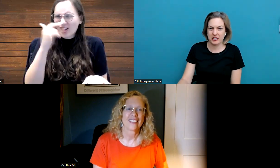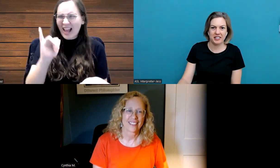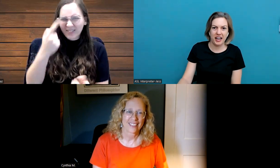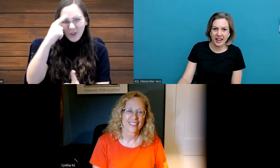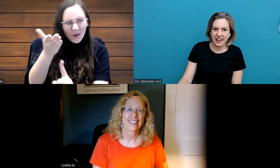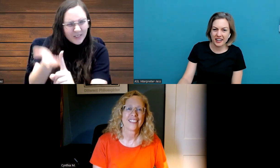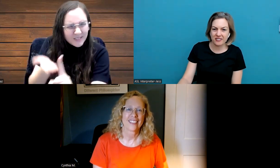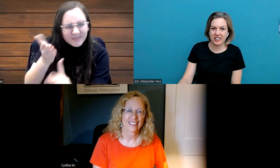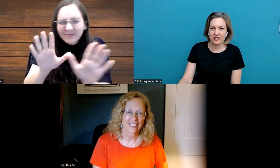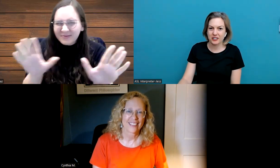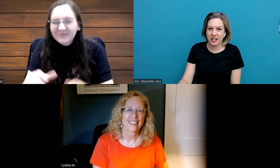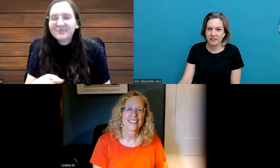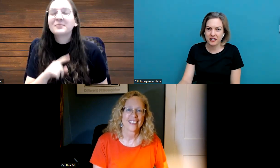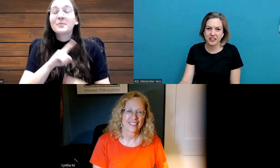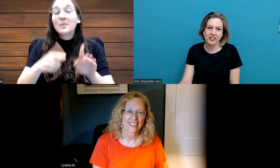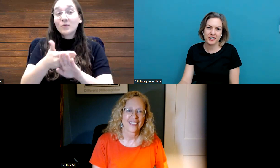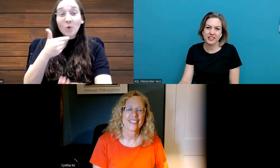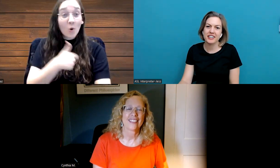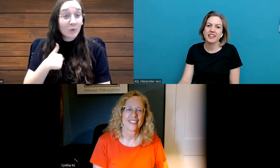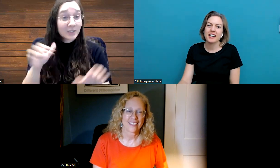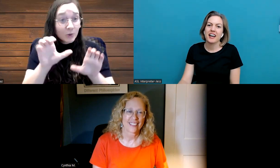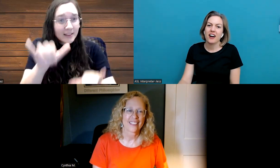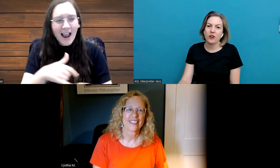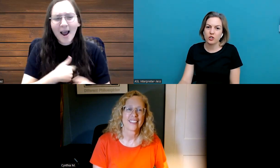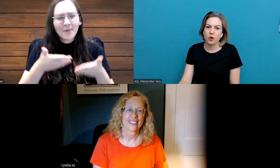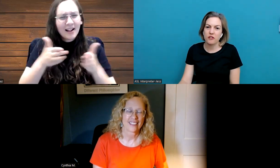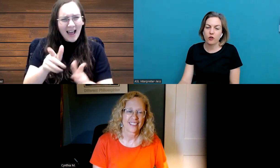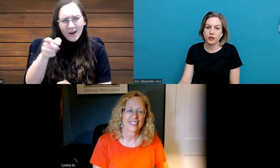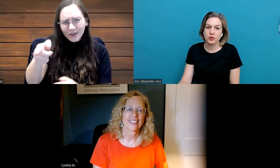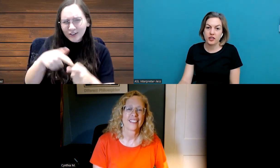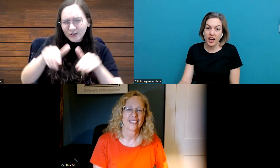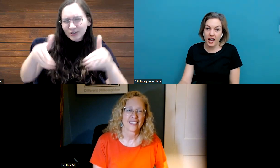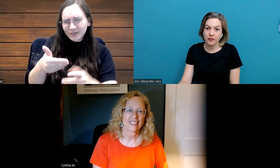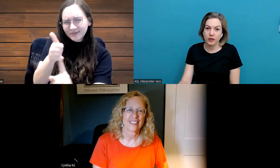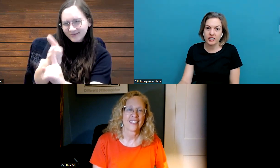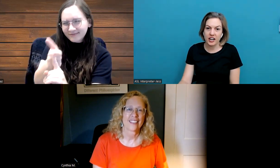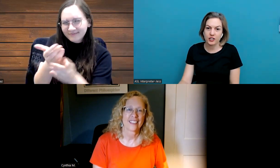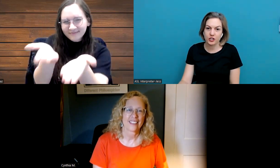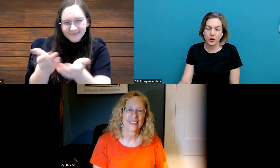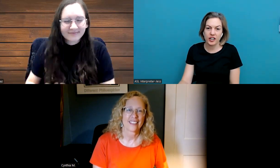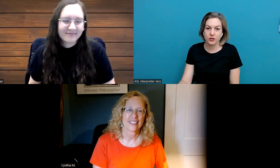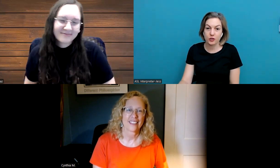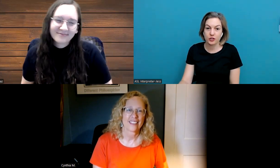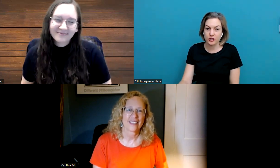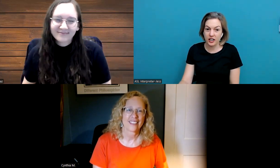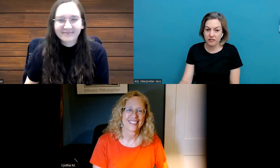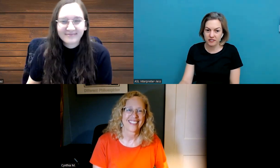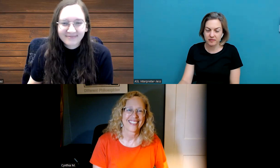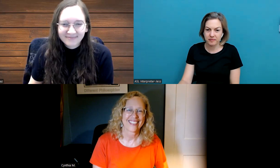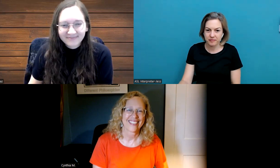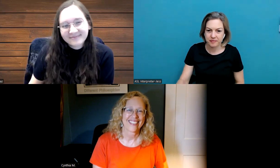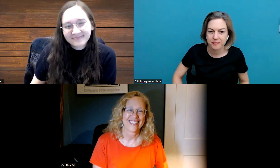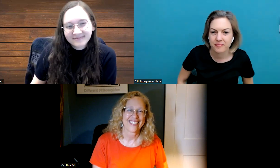what that was like, what that looked like for her. Also, before we do that, I'm going to let her just go ahead and introduce